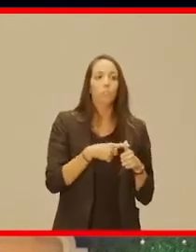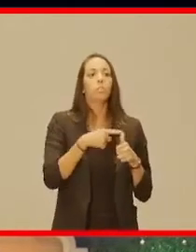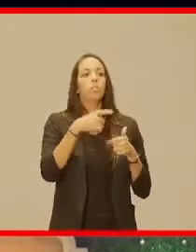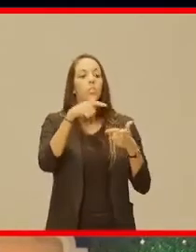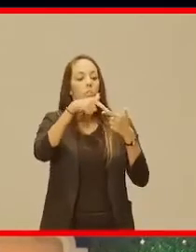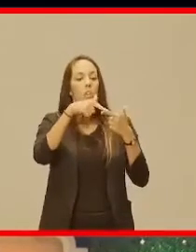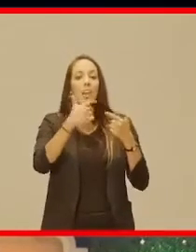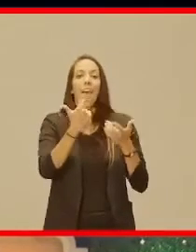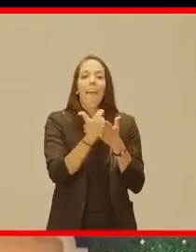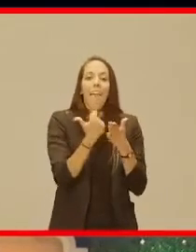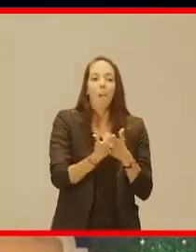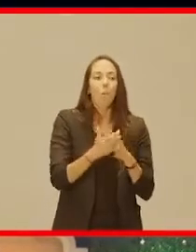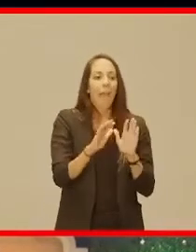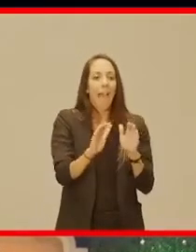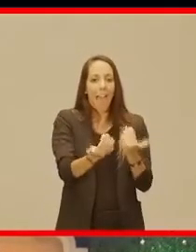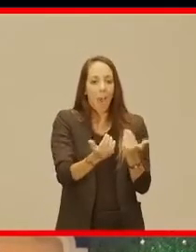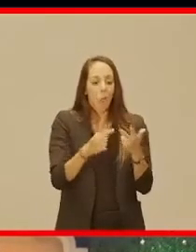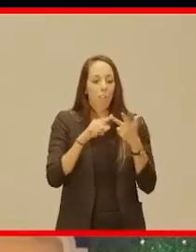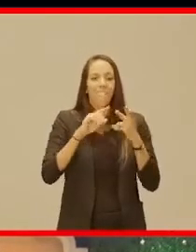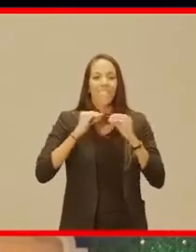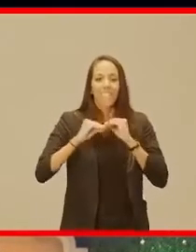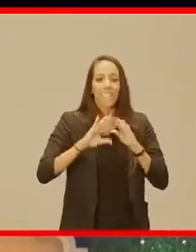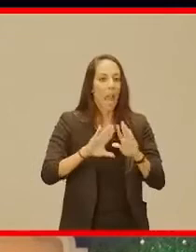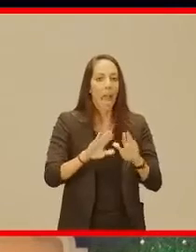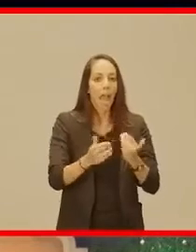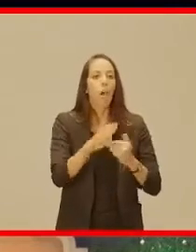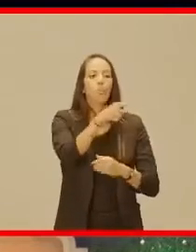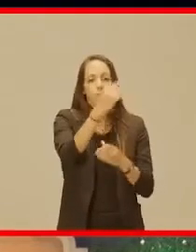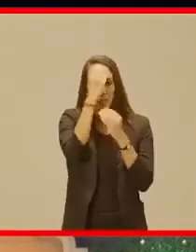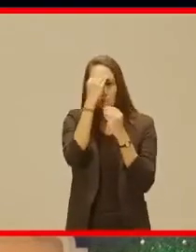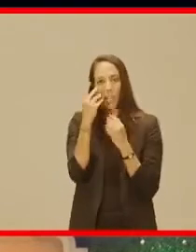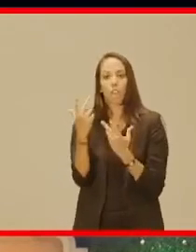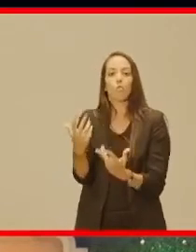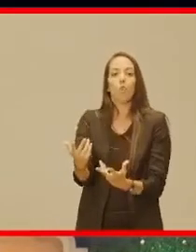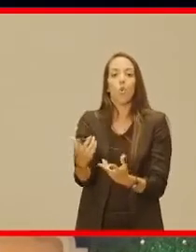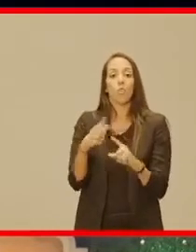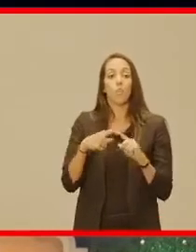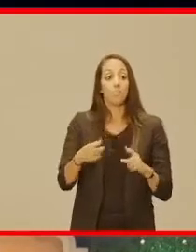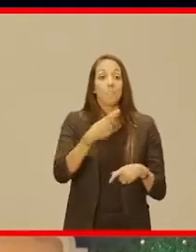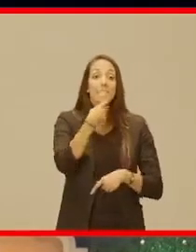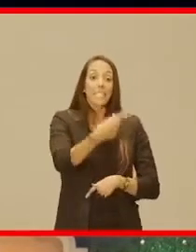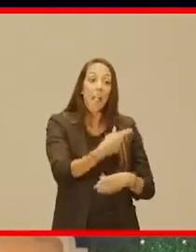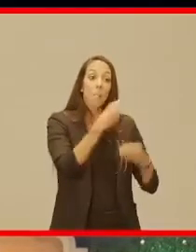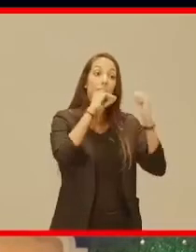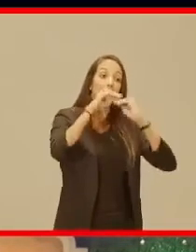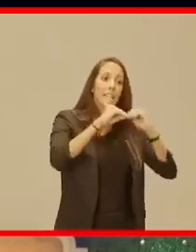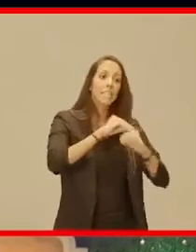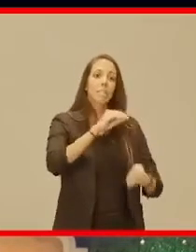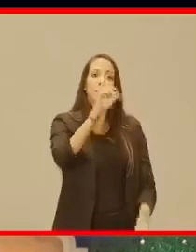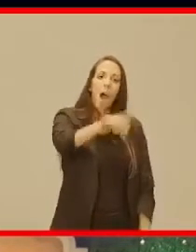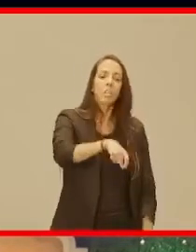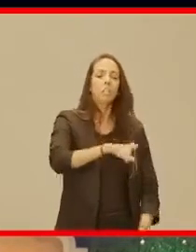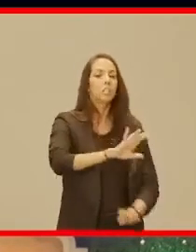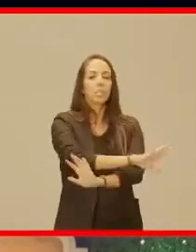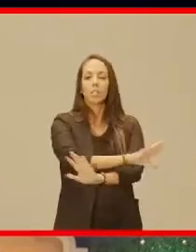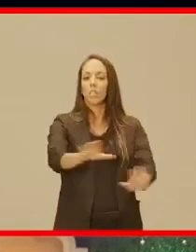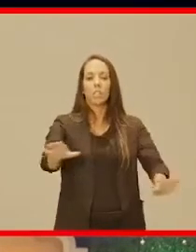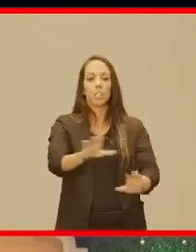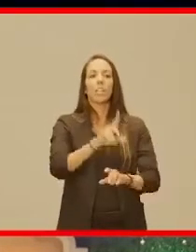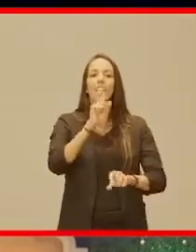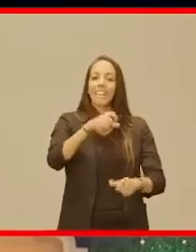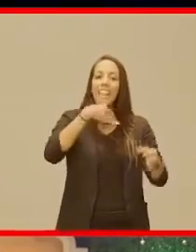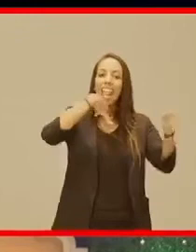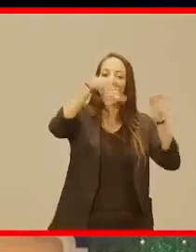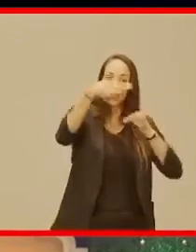out. And again, like I said before, they can help, direct you to the right people. Yeah. Okay,